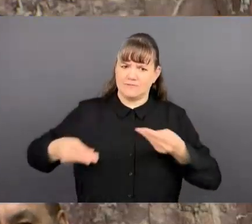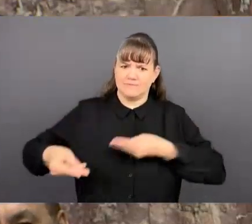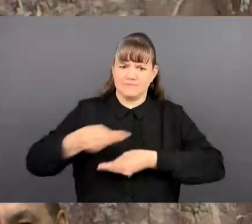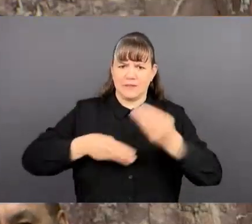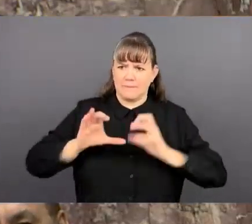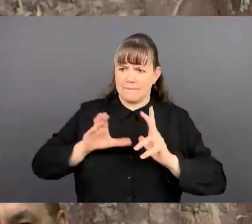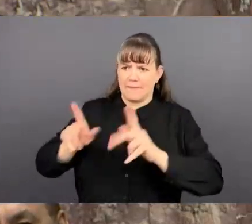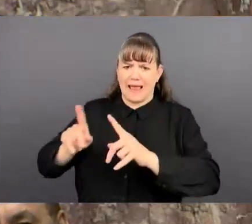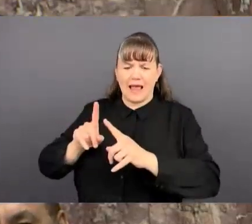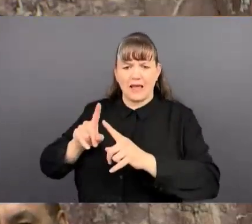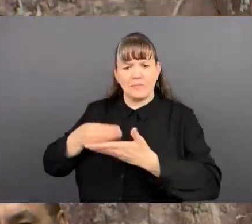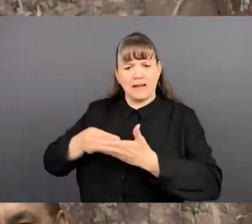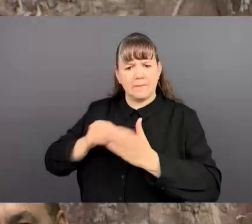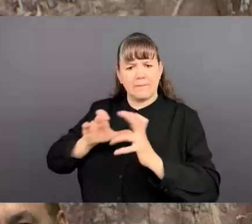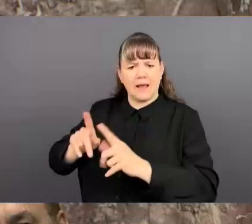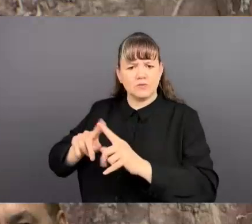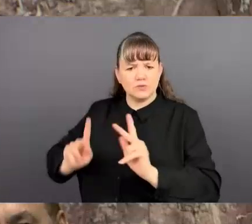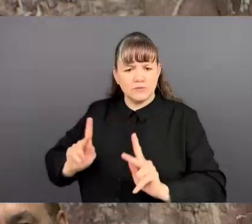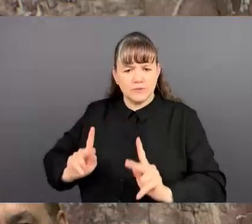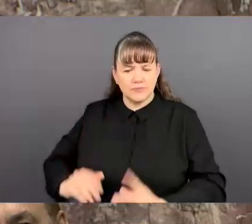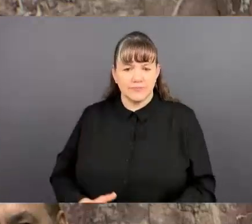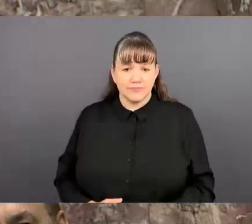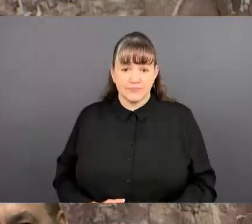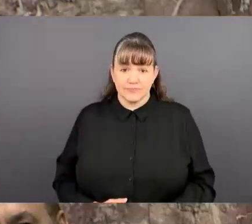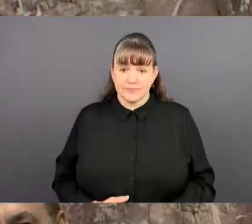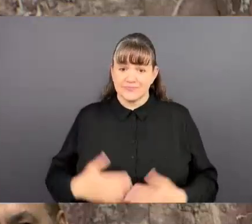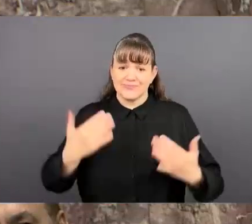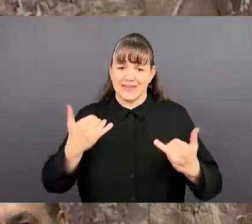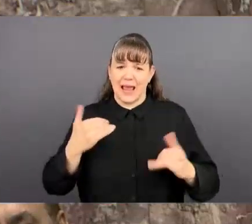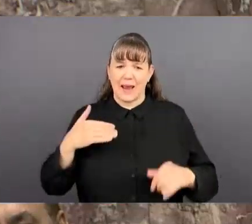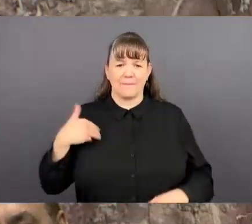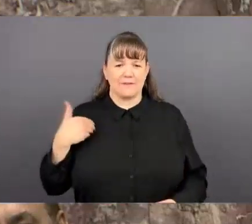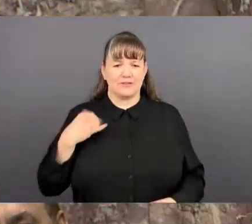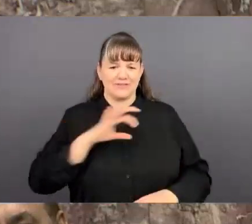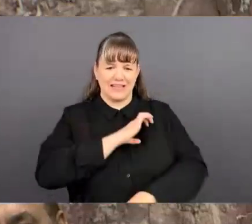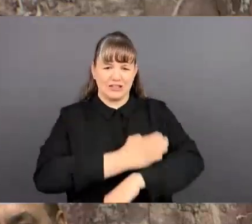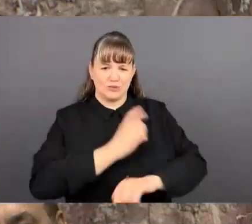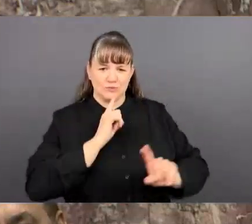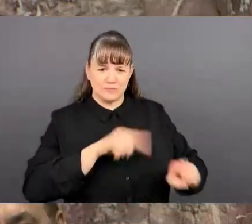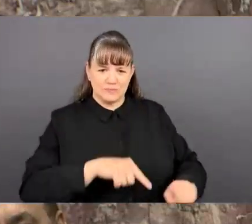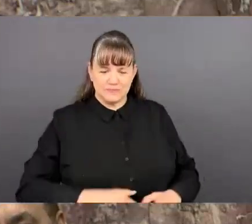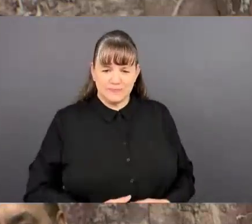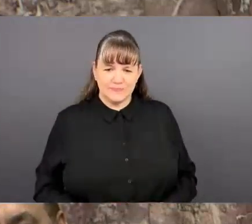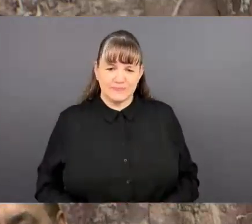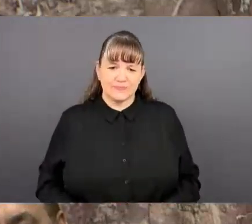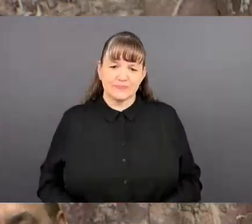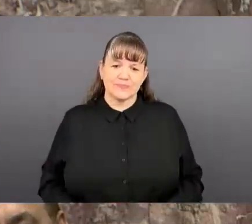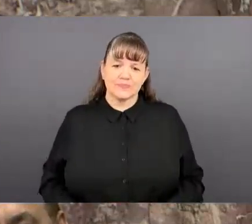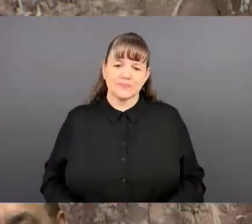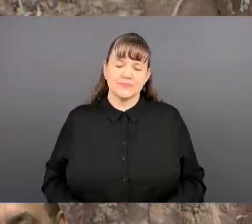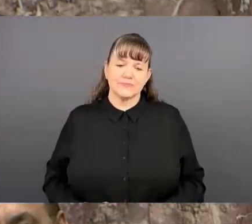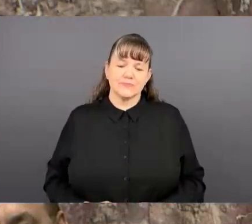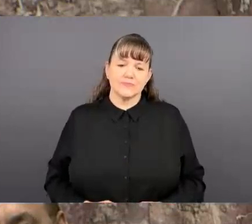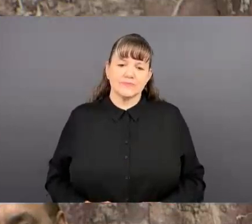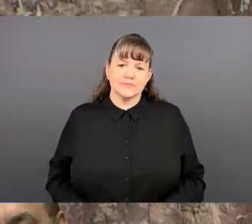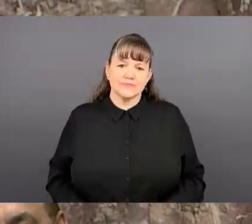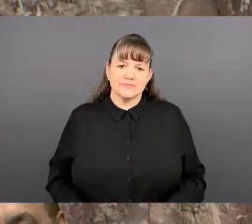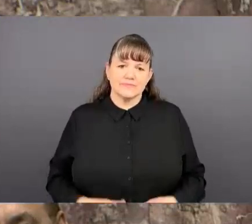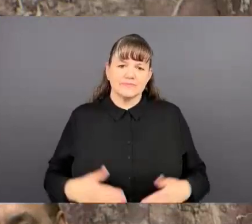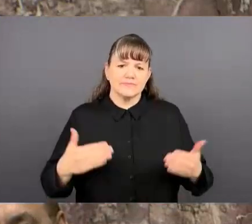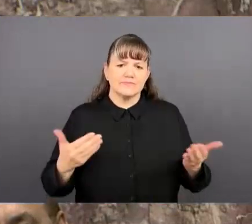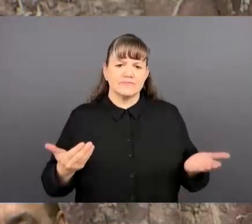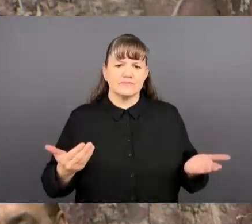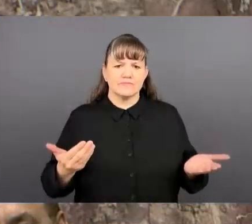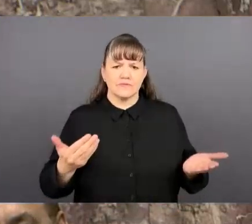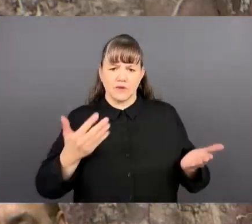to maximize the return to the people of British Columbia, as it's the position of other provinces. It's one of the